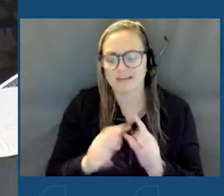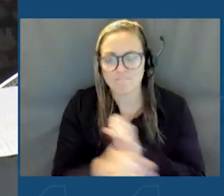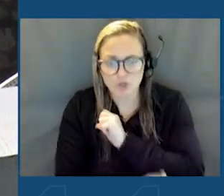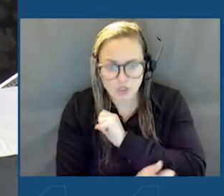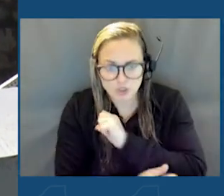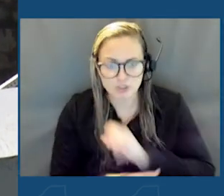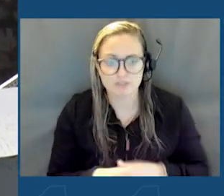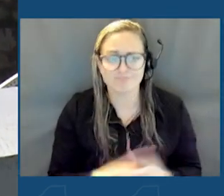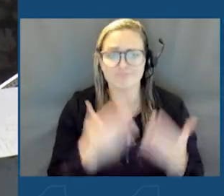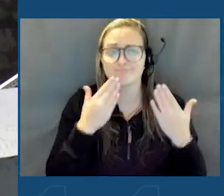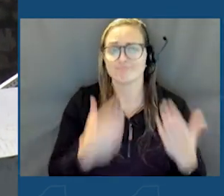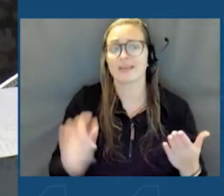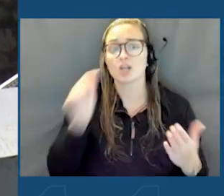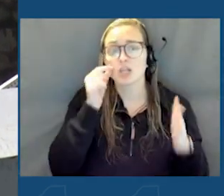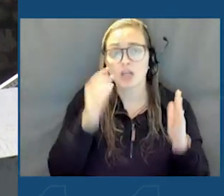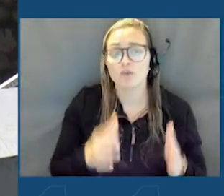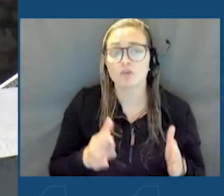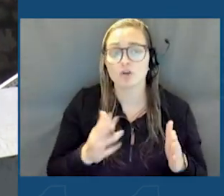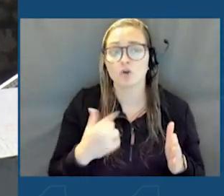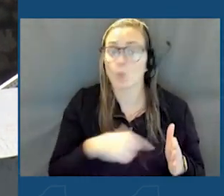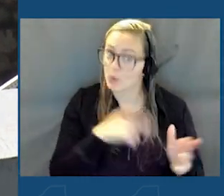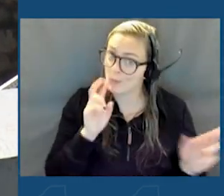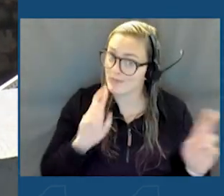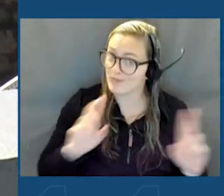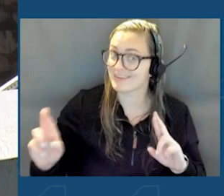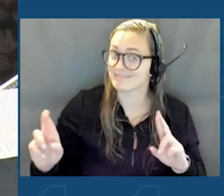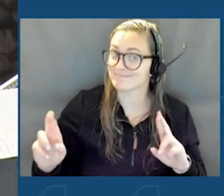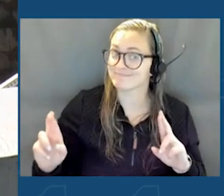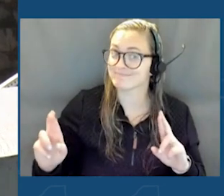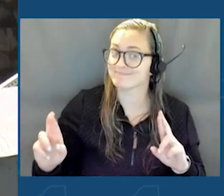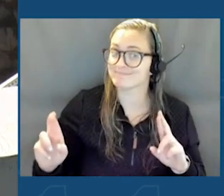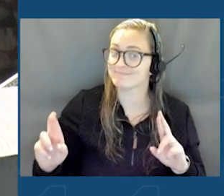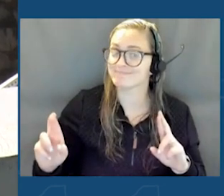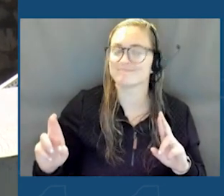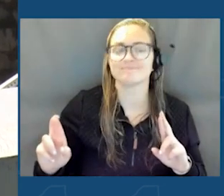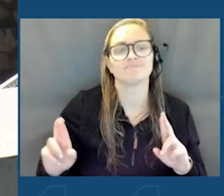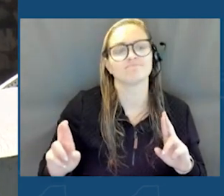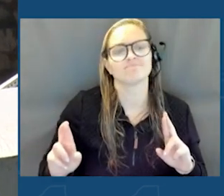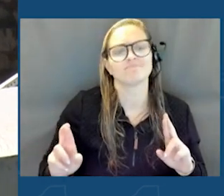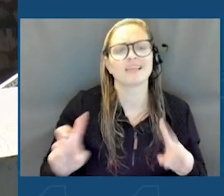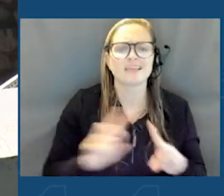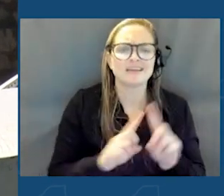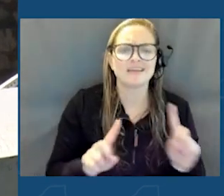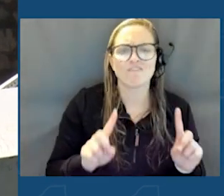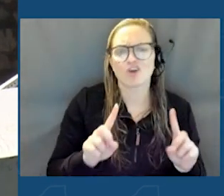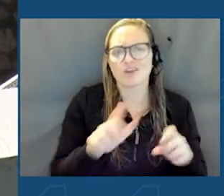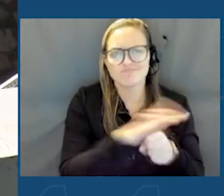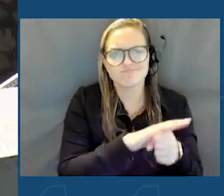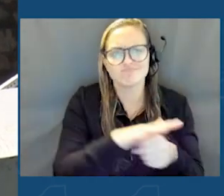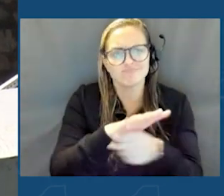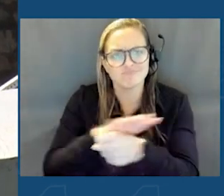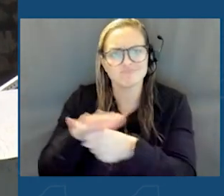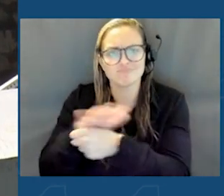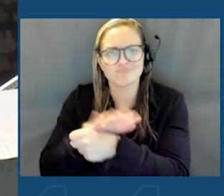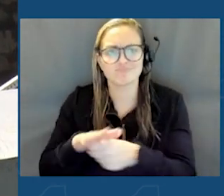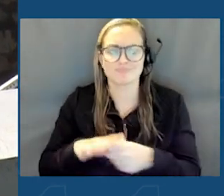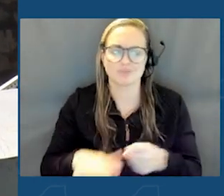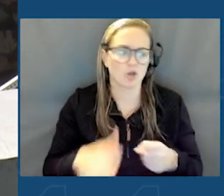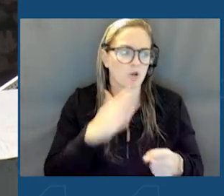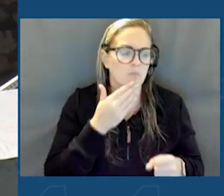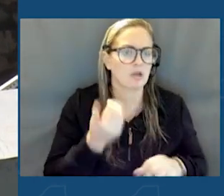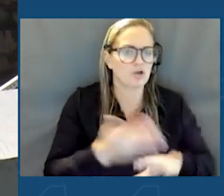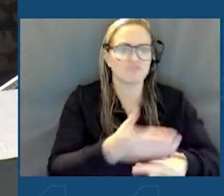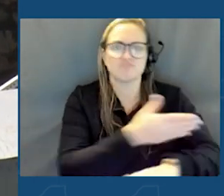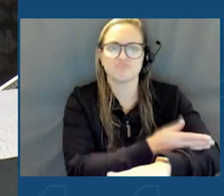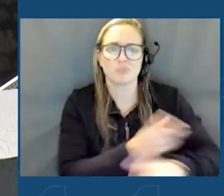thanks to the governor, we're going to be ready. ORDA's venues are in better shape today than they were when they were originally constructed for the